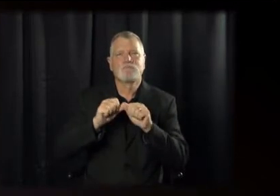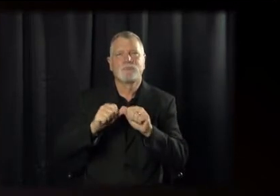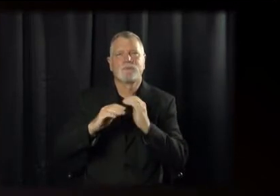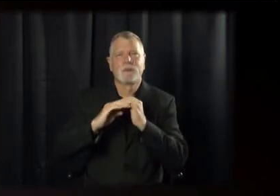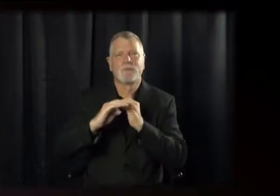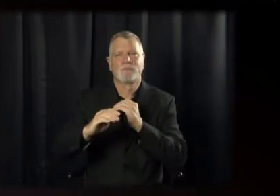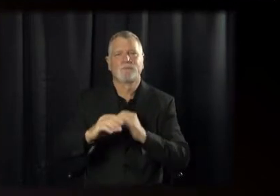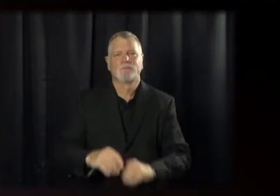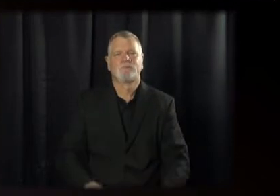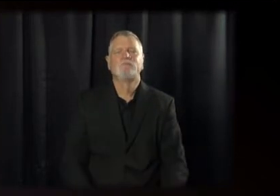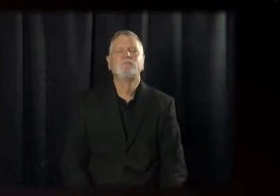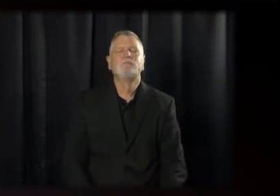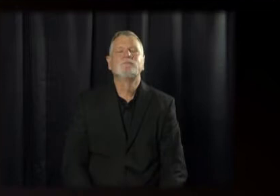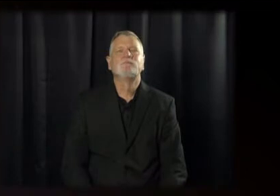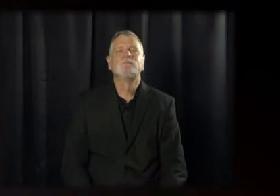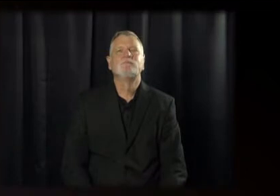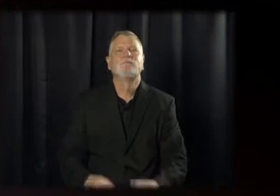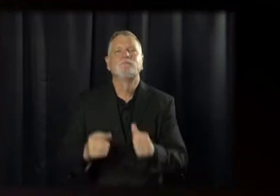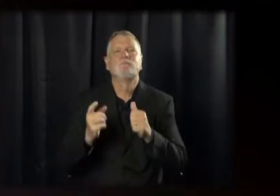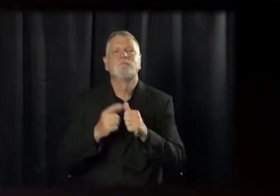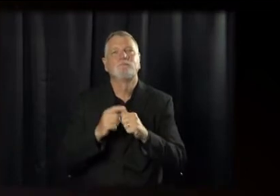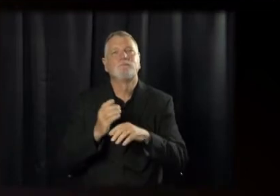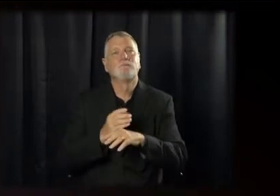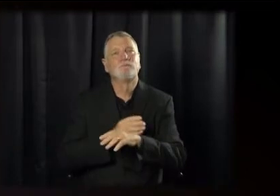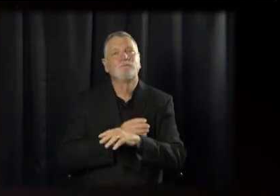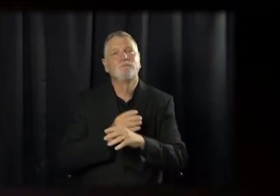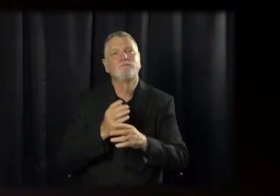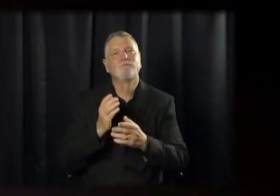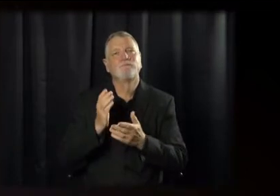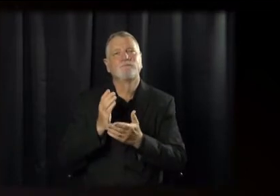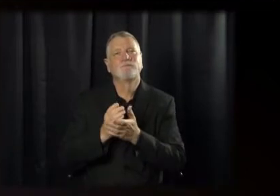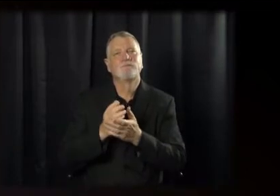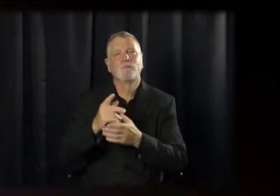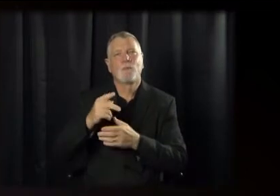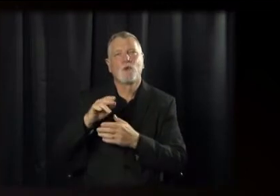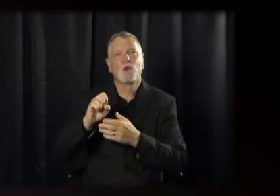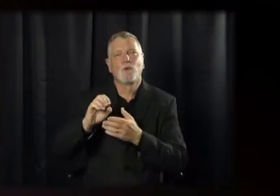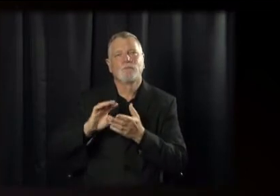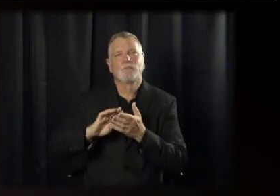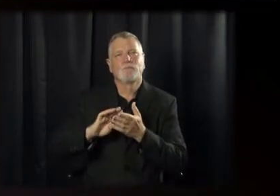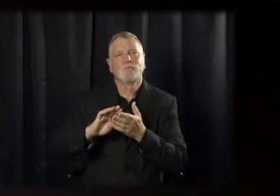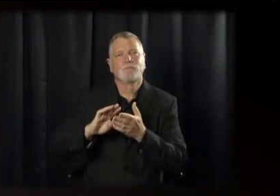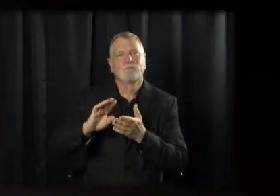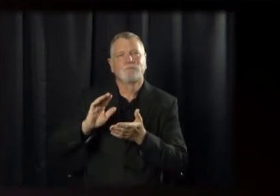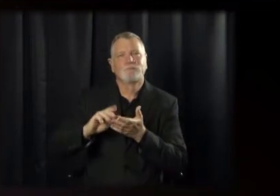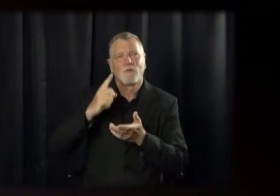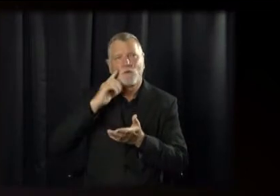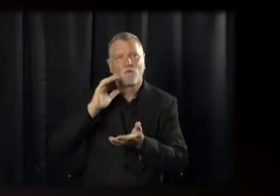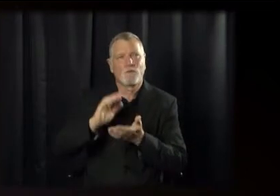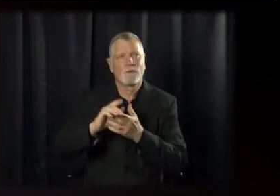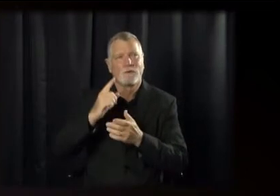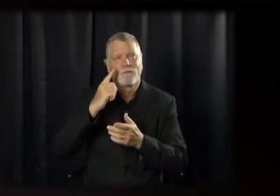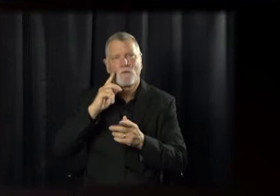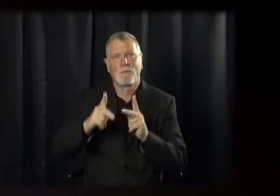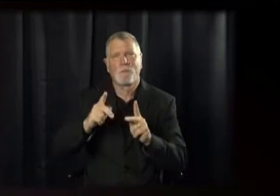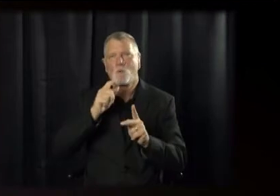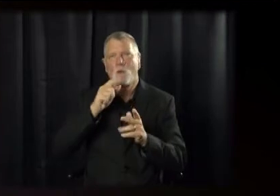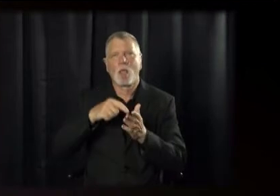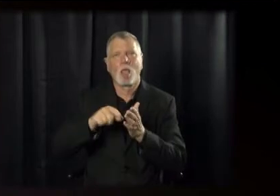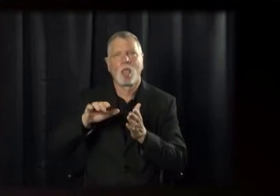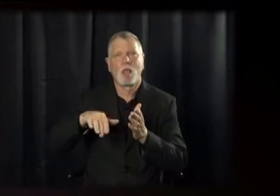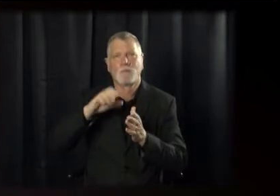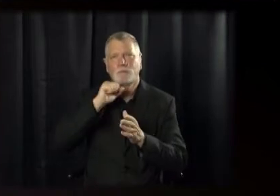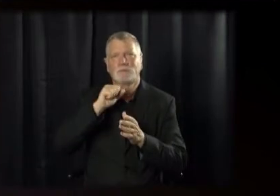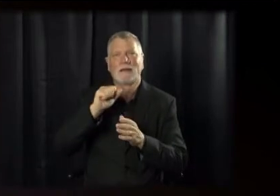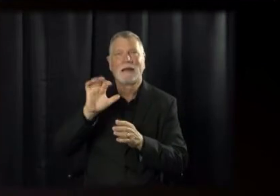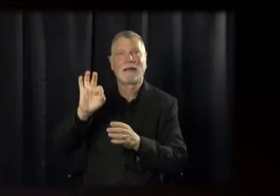sustainability. First, improve the delinquency rate for Pridco, focusing on reducing delinquencies from 9%